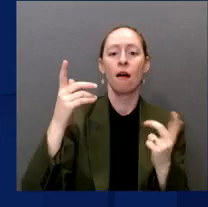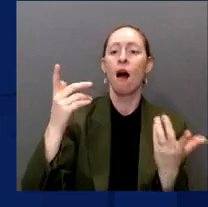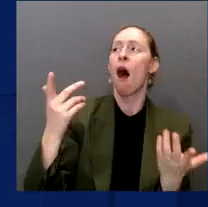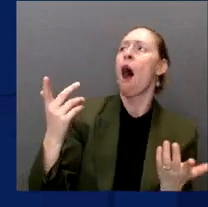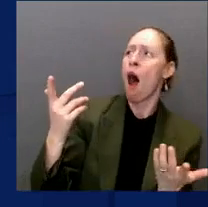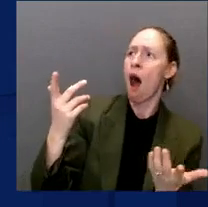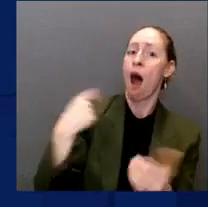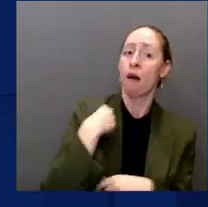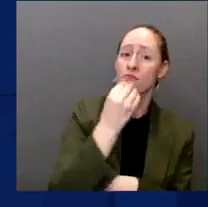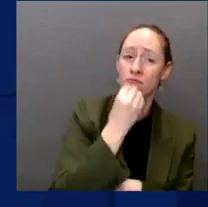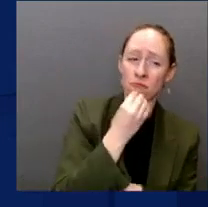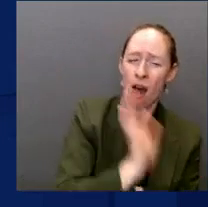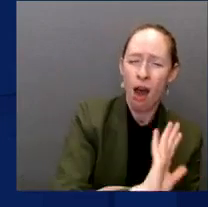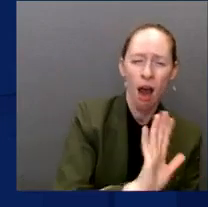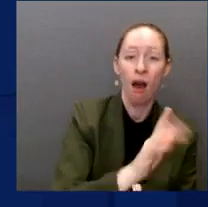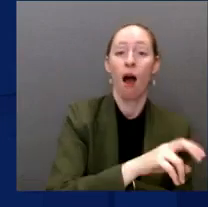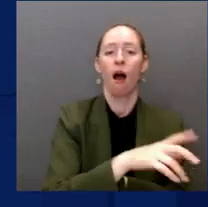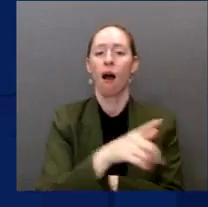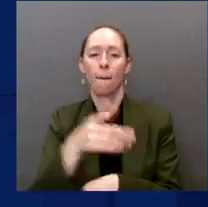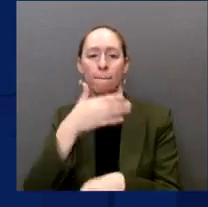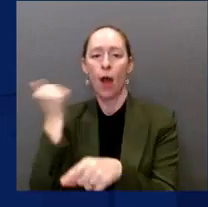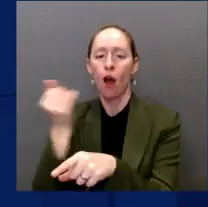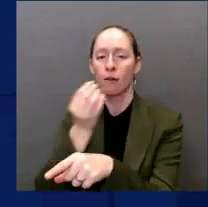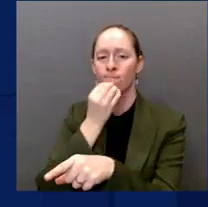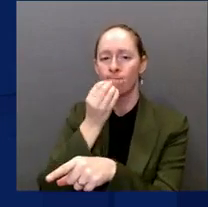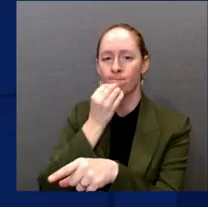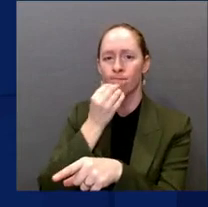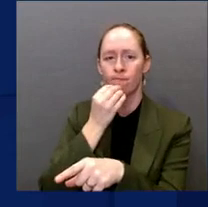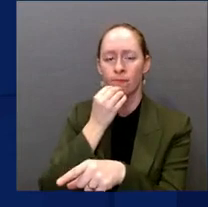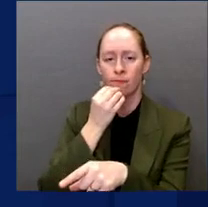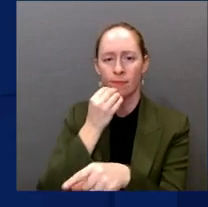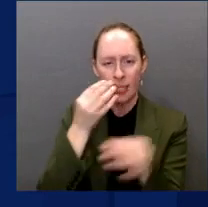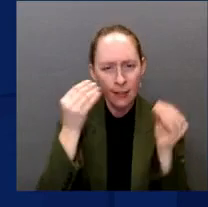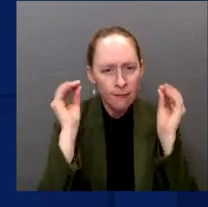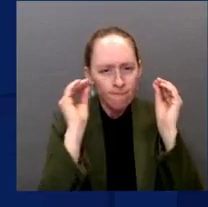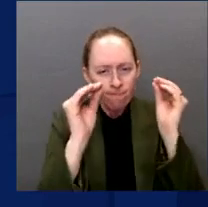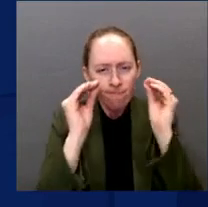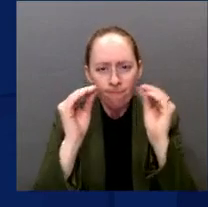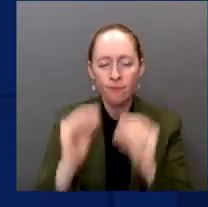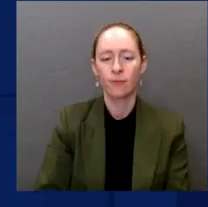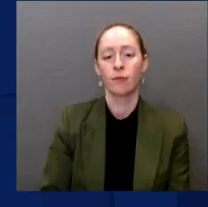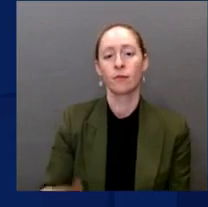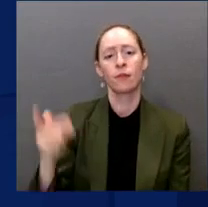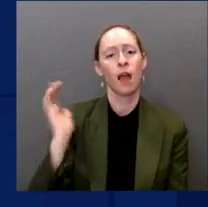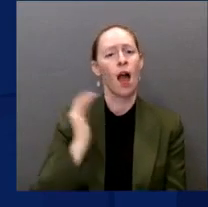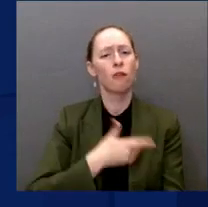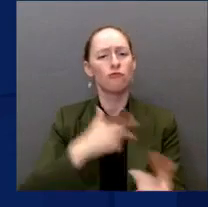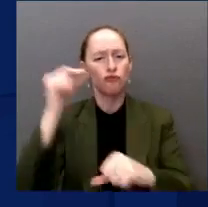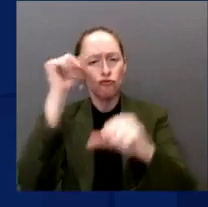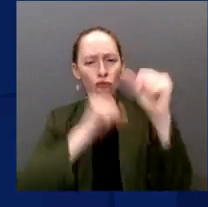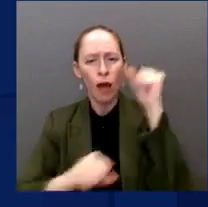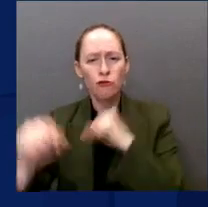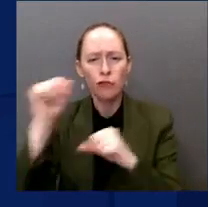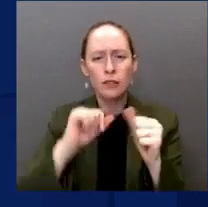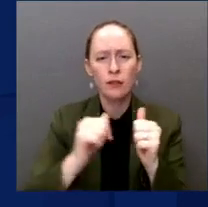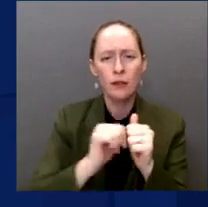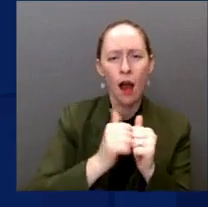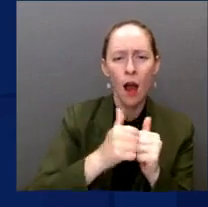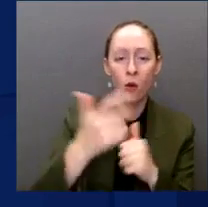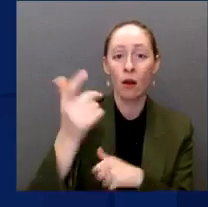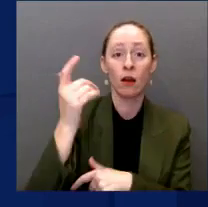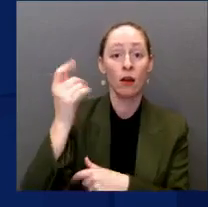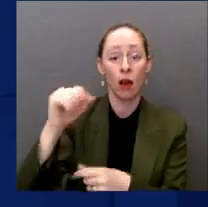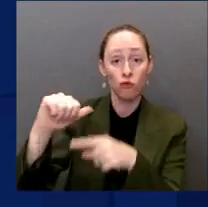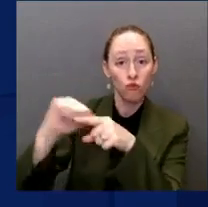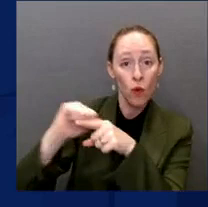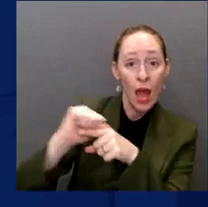Our national strategy also calls for doctors, nurses, dentists to be trained to spot the signs of hunger. And the Food and Drug Administration is